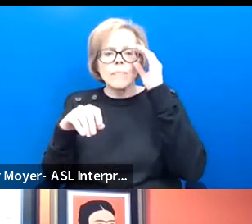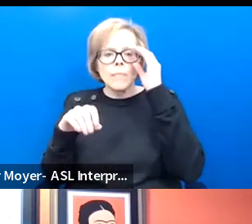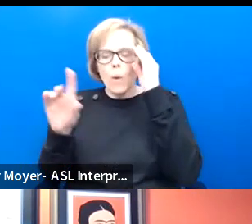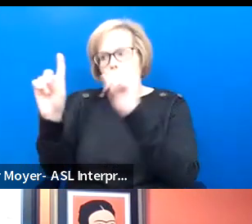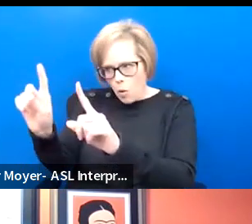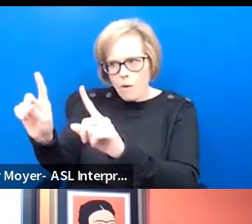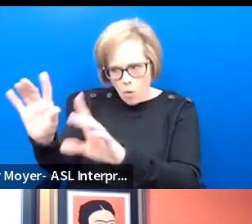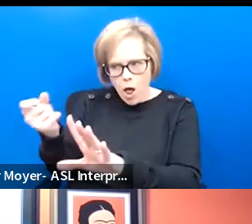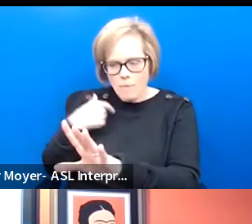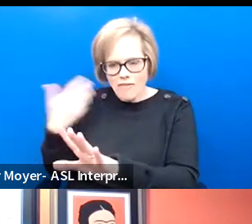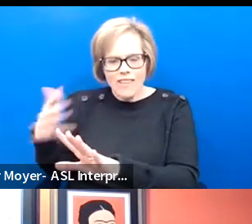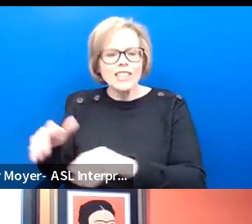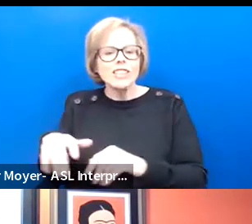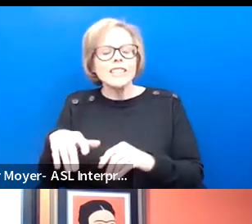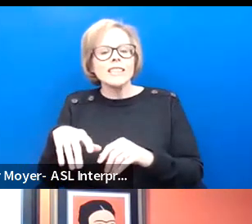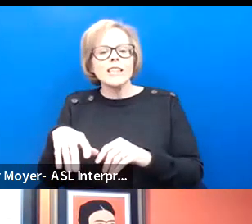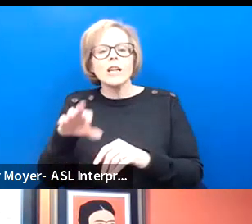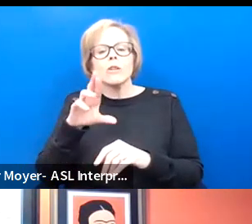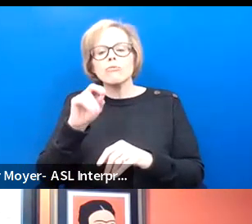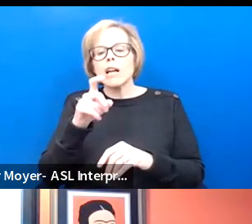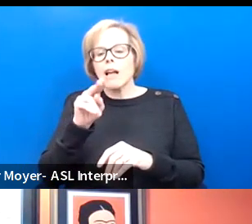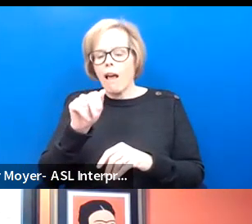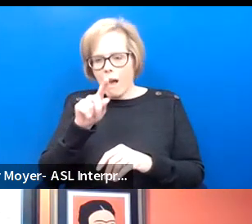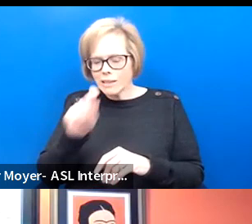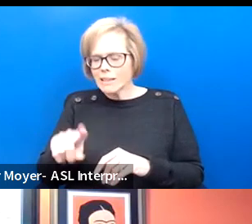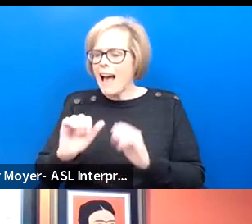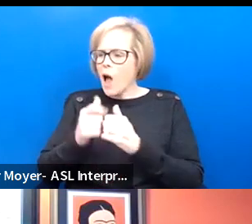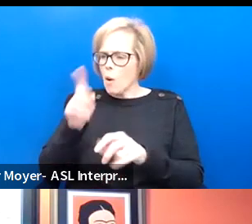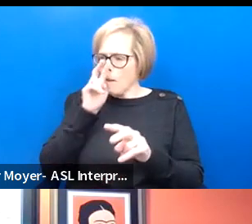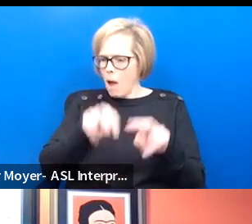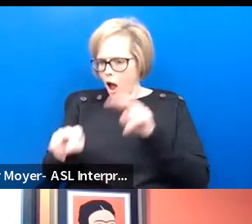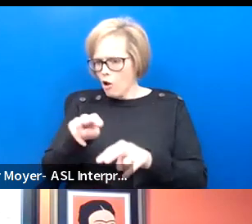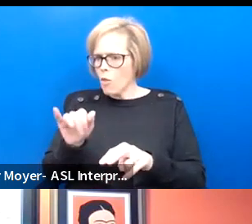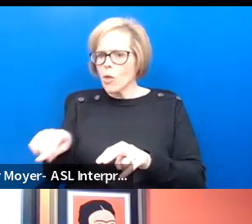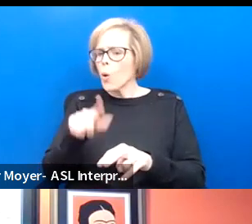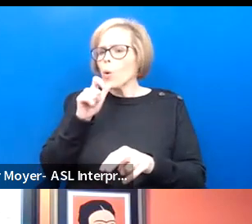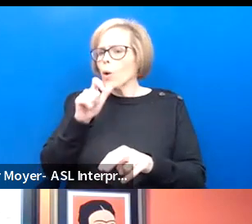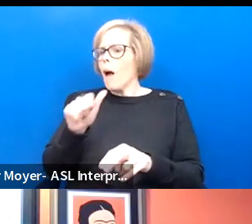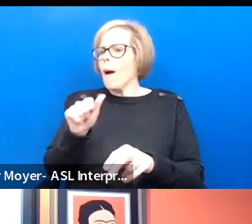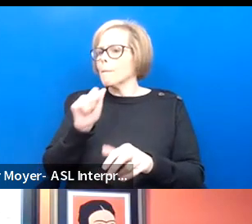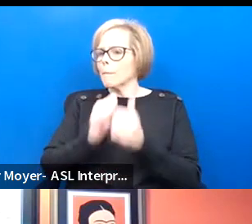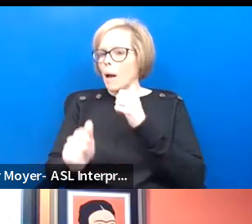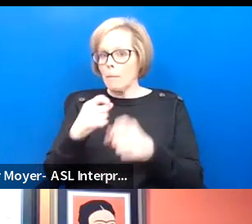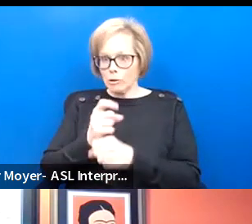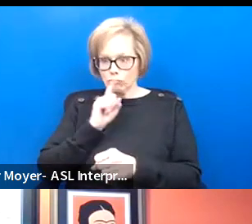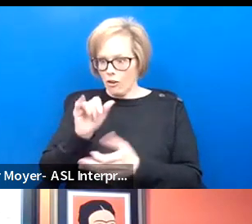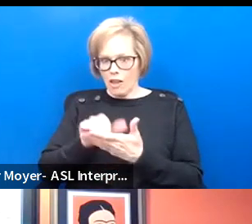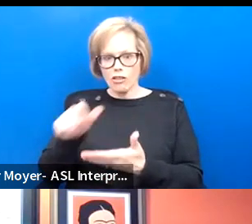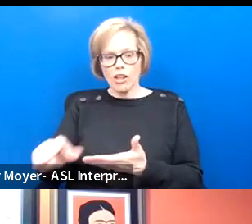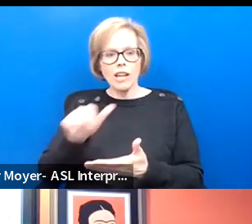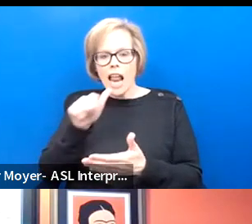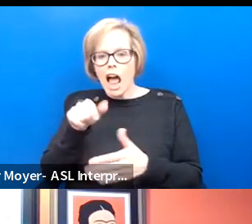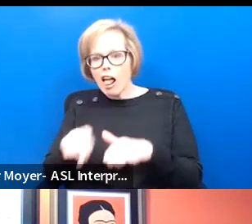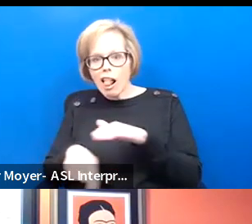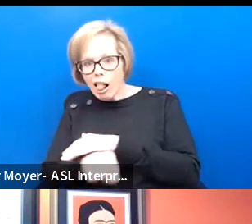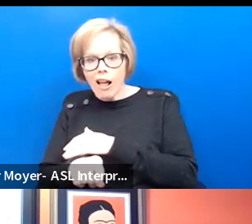just throw yeah, them sure. all in for you. Roxana asks, how do you monitor those that don't pass to ensure that they're not sneaking